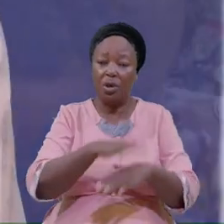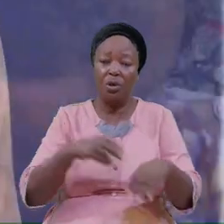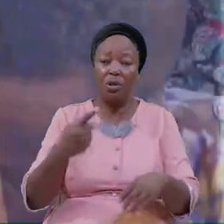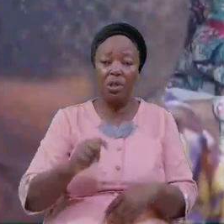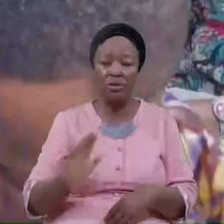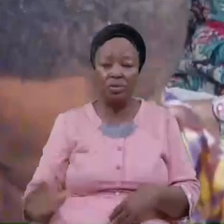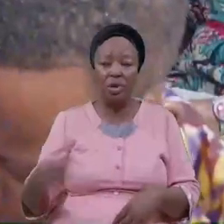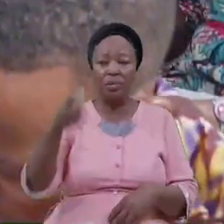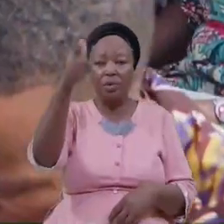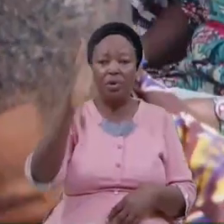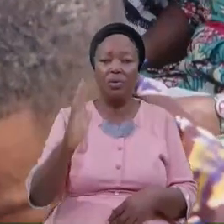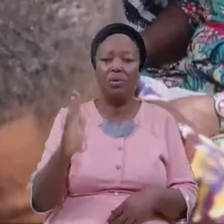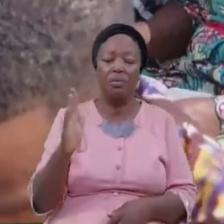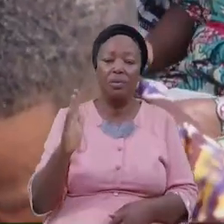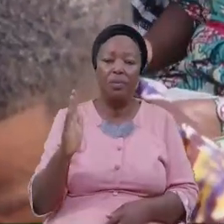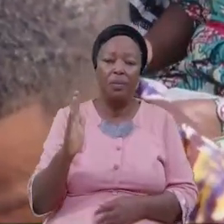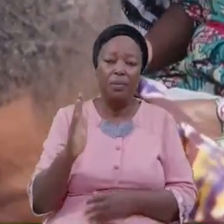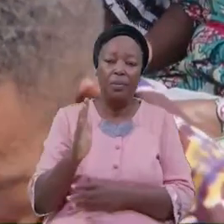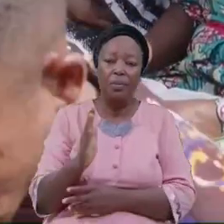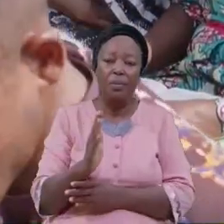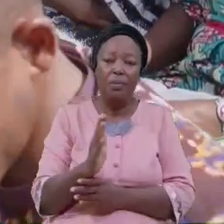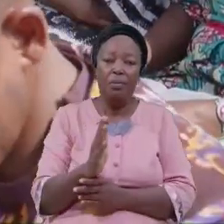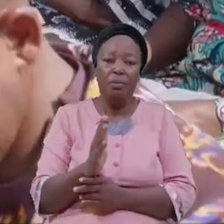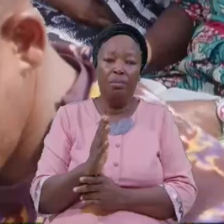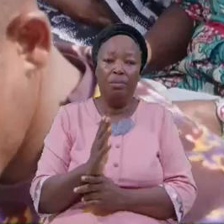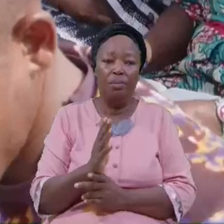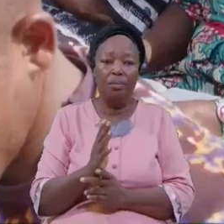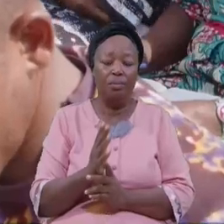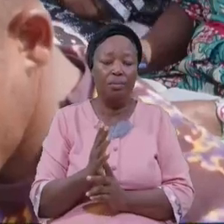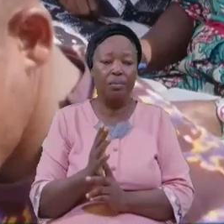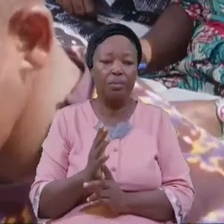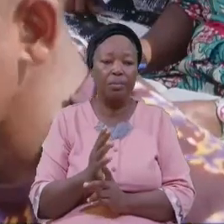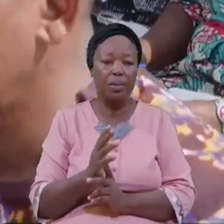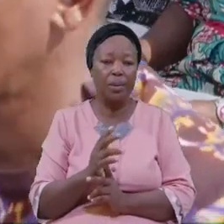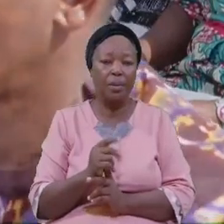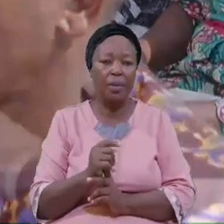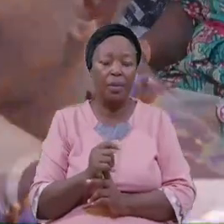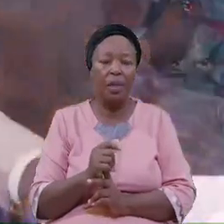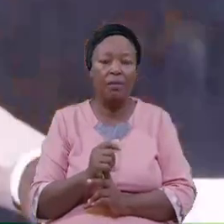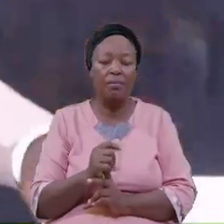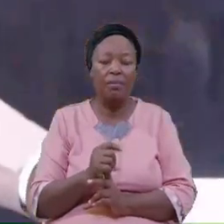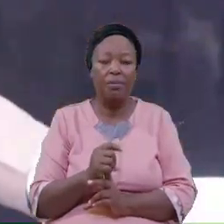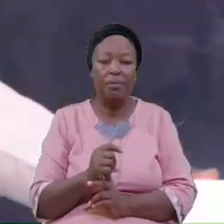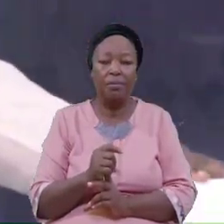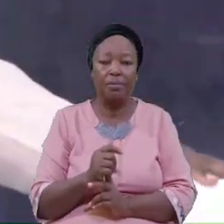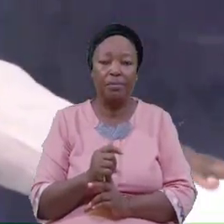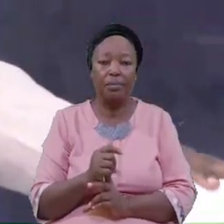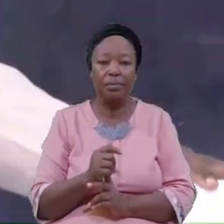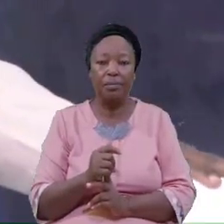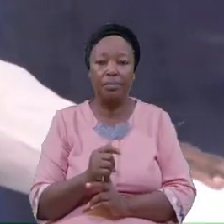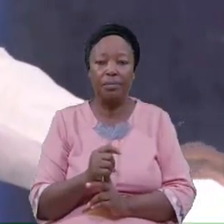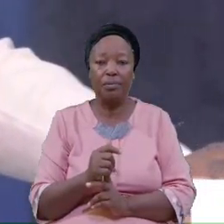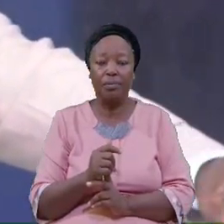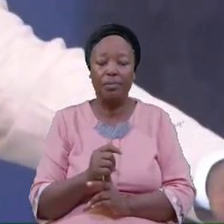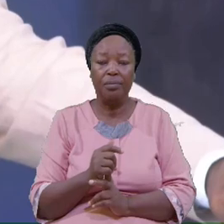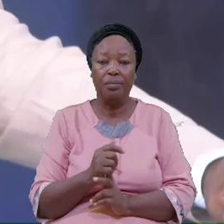God. Les disciples de Christ venaient d'entendre cela, mais ce qui les préoccupait, qui sera le plus grand, le plus fort parmi nous. Mais Christ demande, est-ce que vous avez entendu ce que j'ai dit? Ils ne